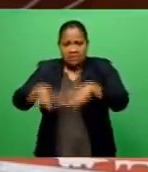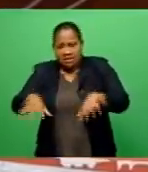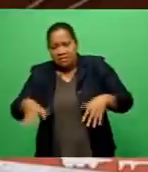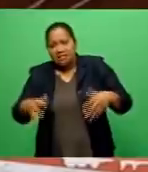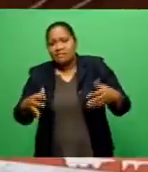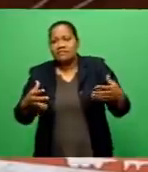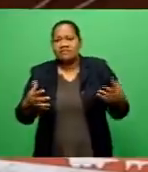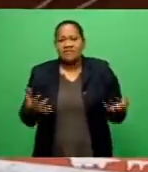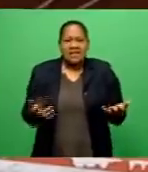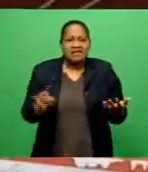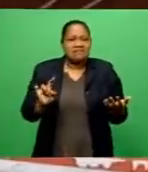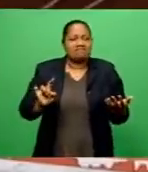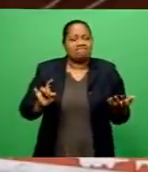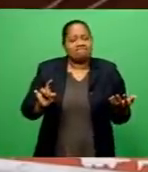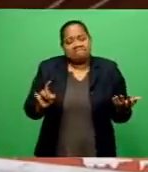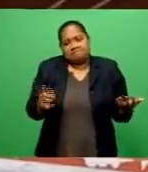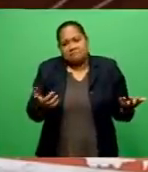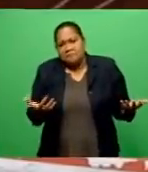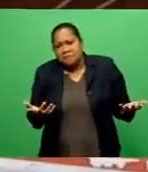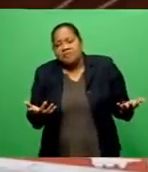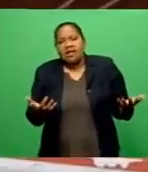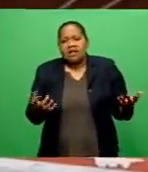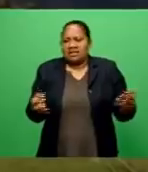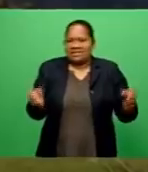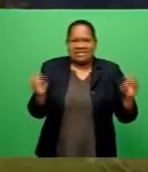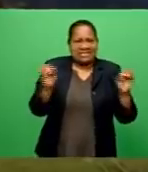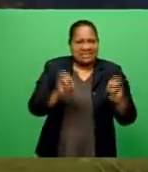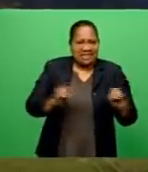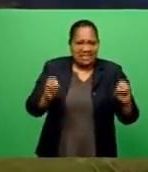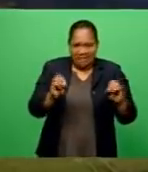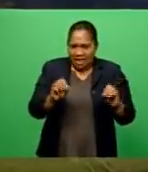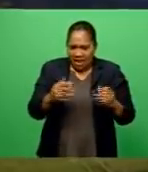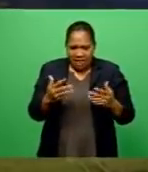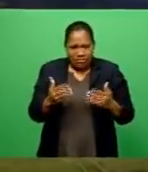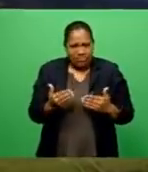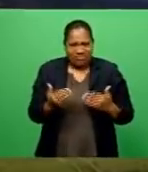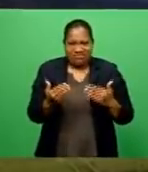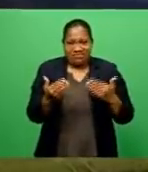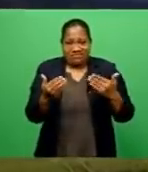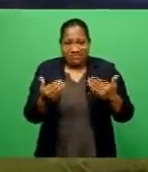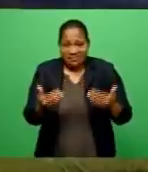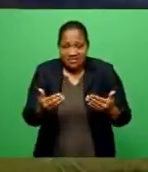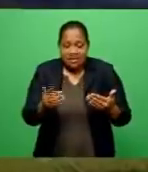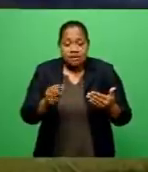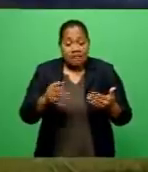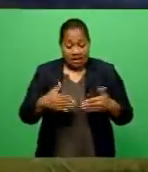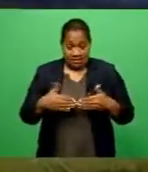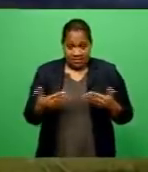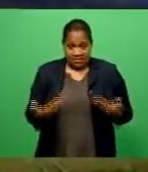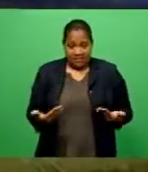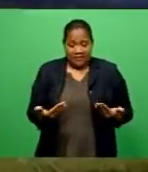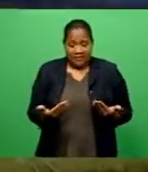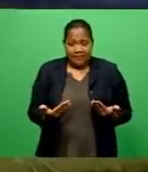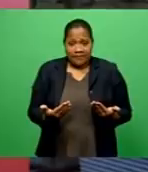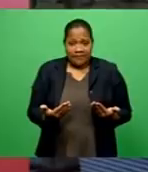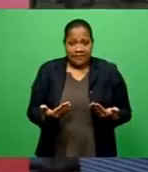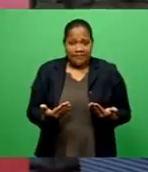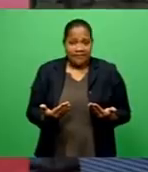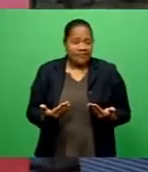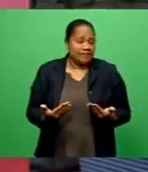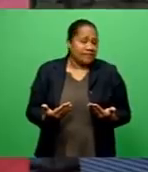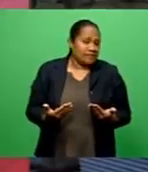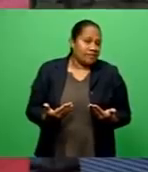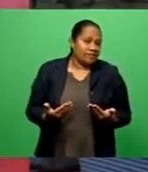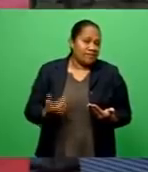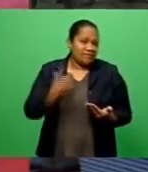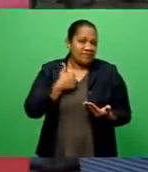they have nothing to go forward, but at the moment only